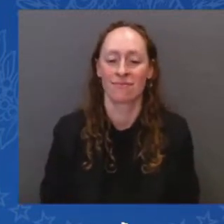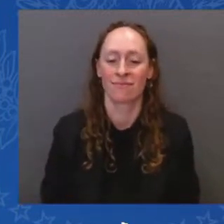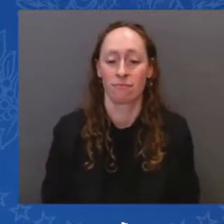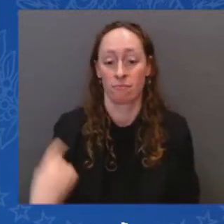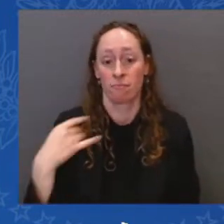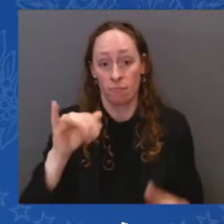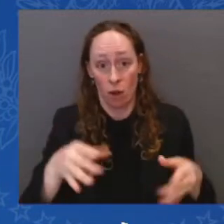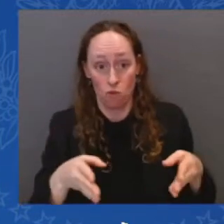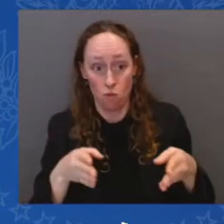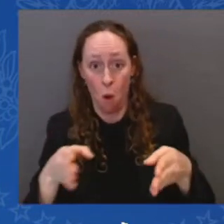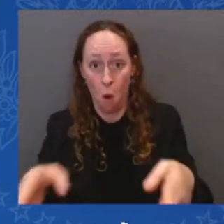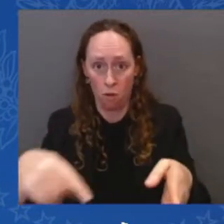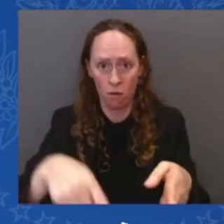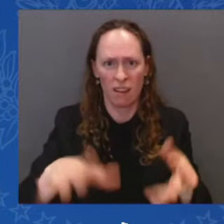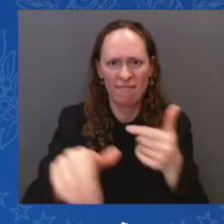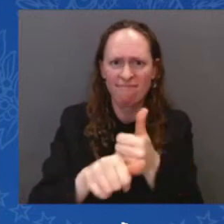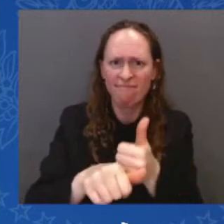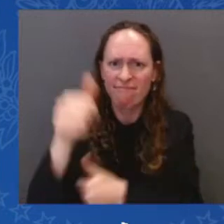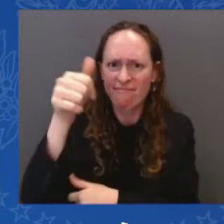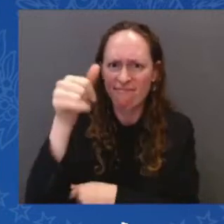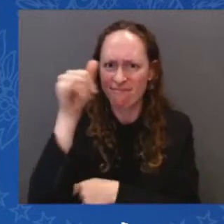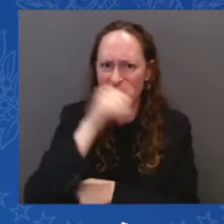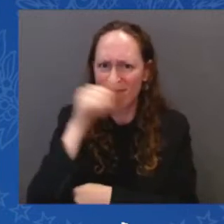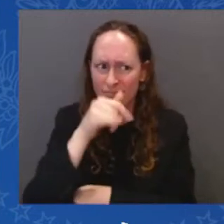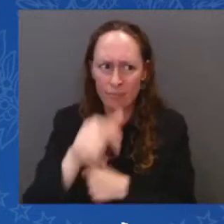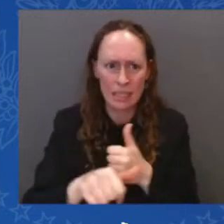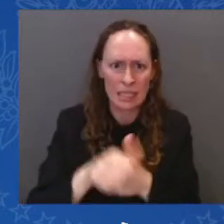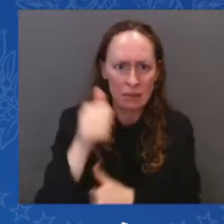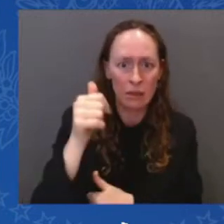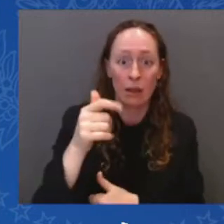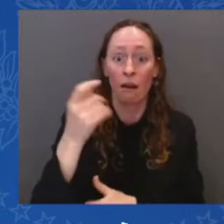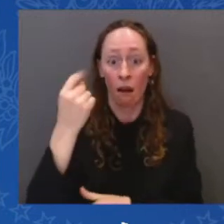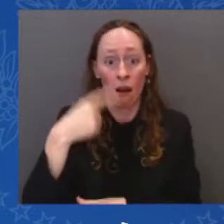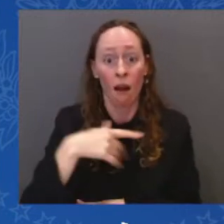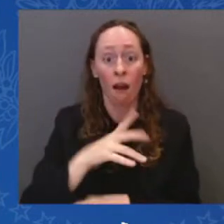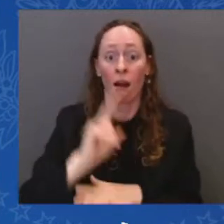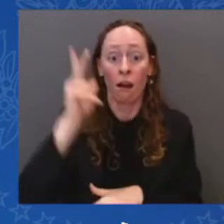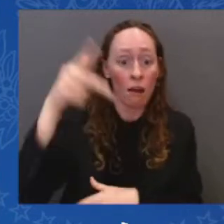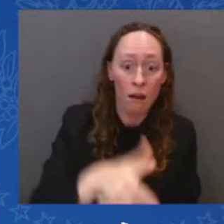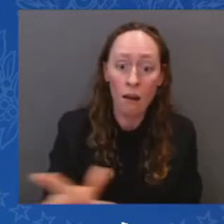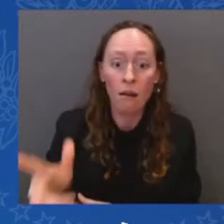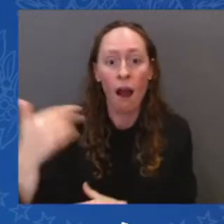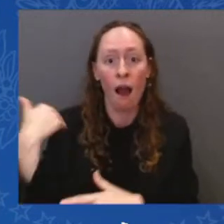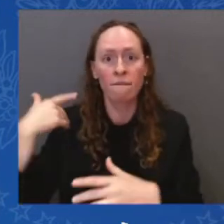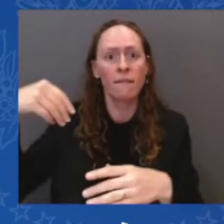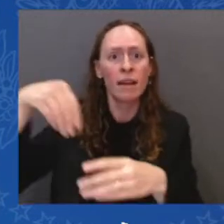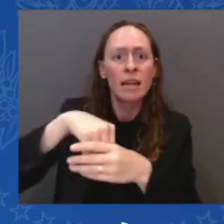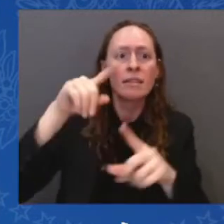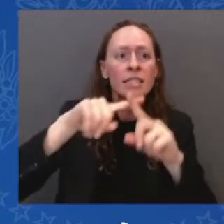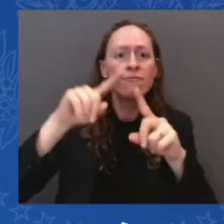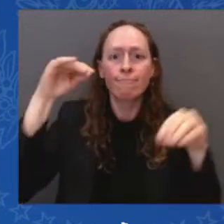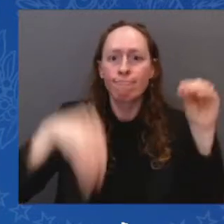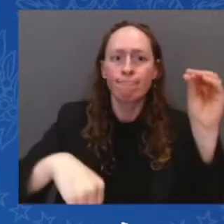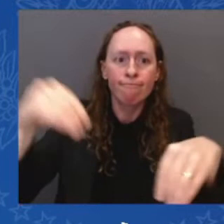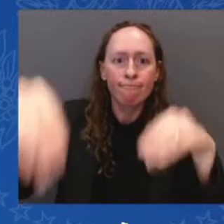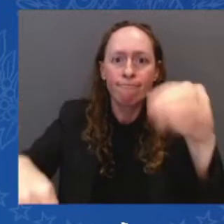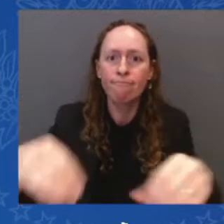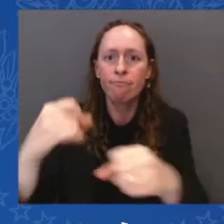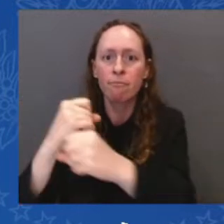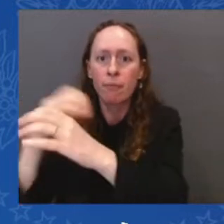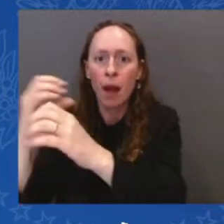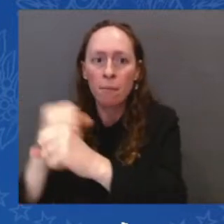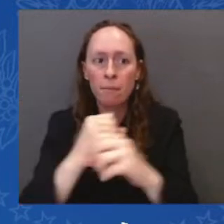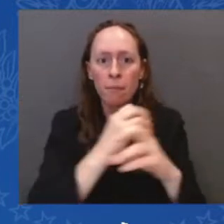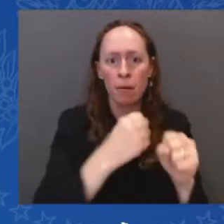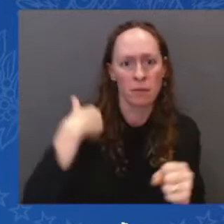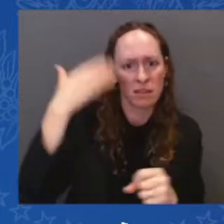by an IED. It hit my door and shredded the tires on our Humvee. And it was pitch black and smoky. And